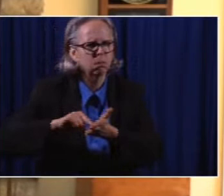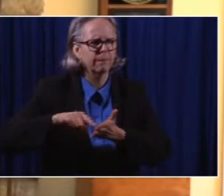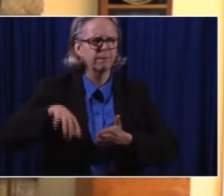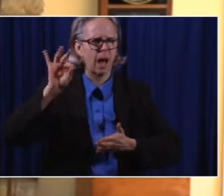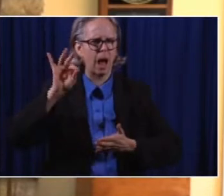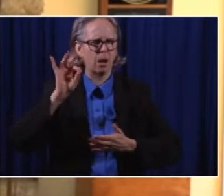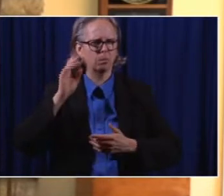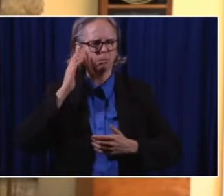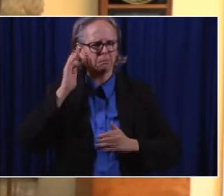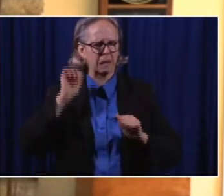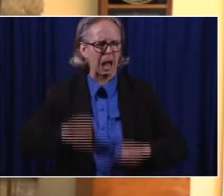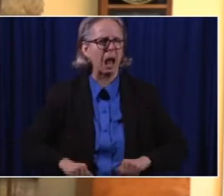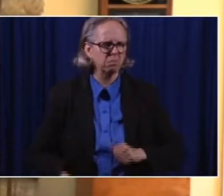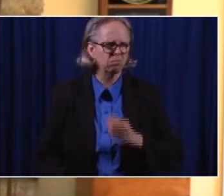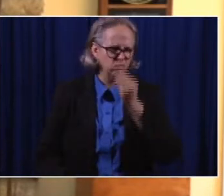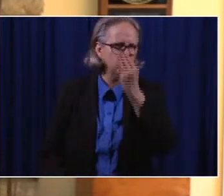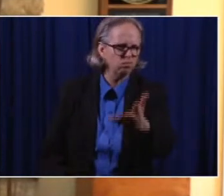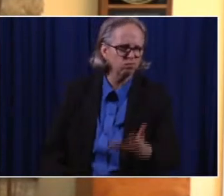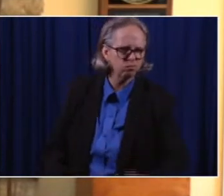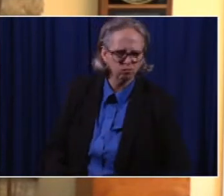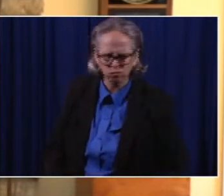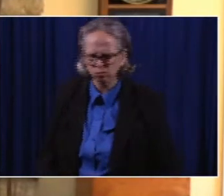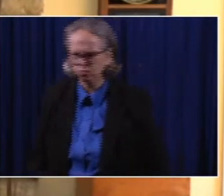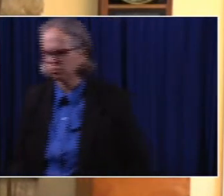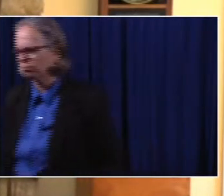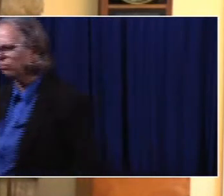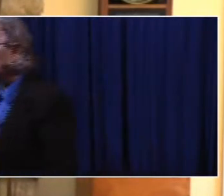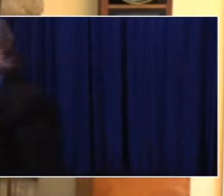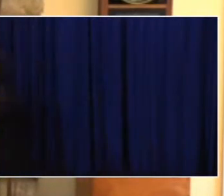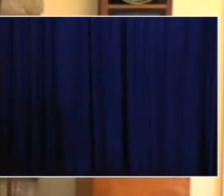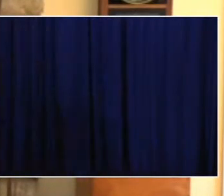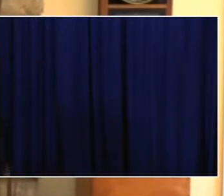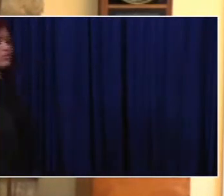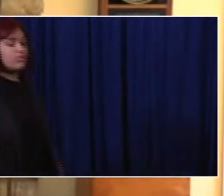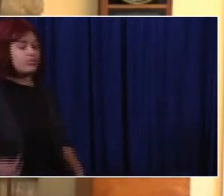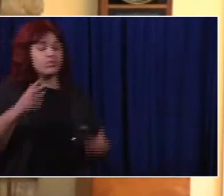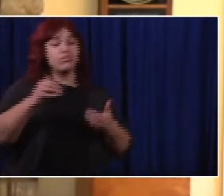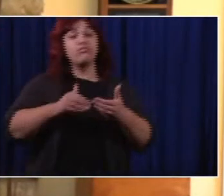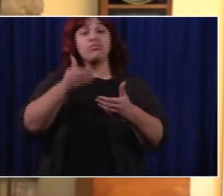Next question is from Matt Wright at WJW in Cleveland.